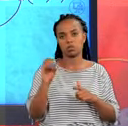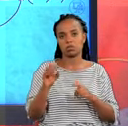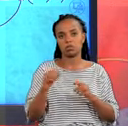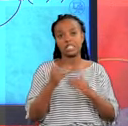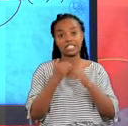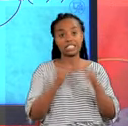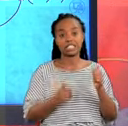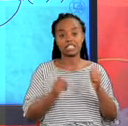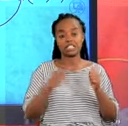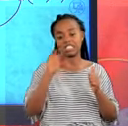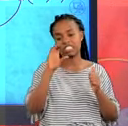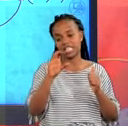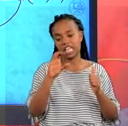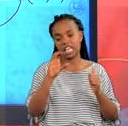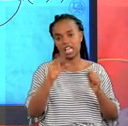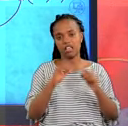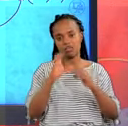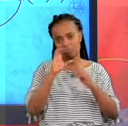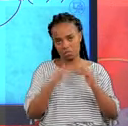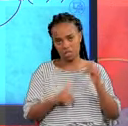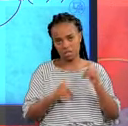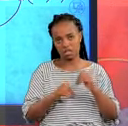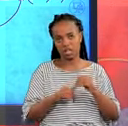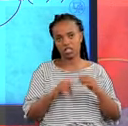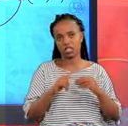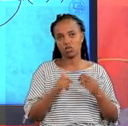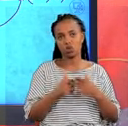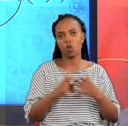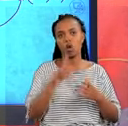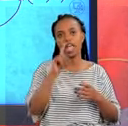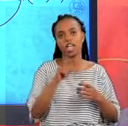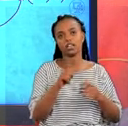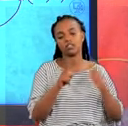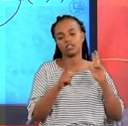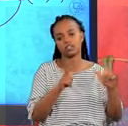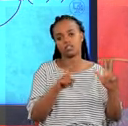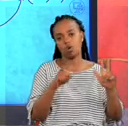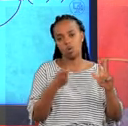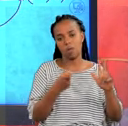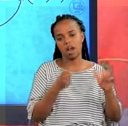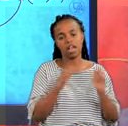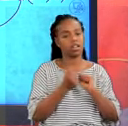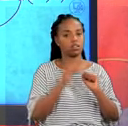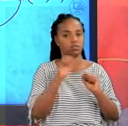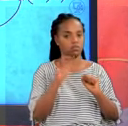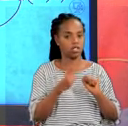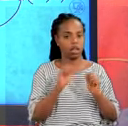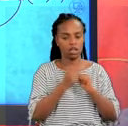subtracts C unit. So its X coordinate is 3, and you subtract